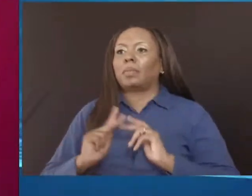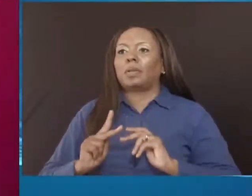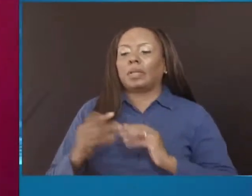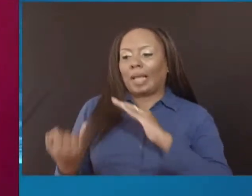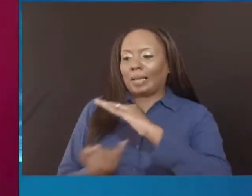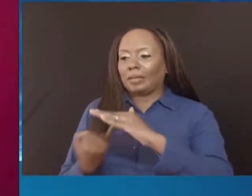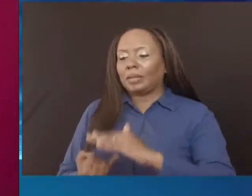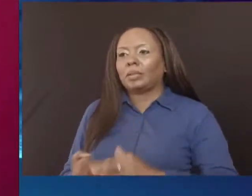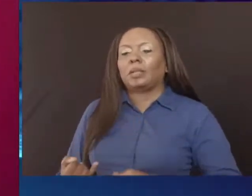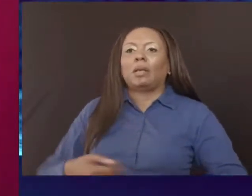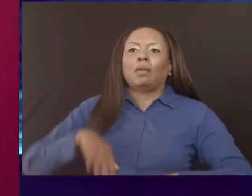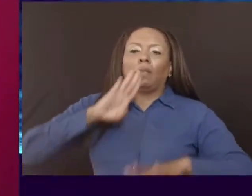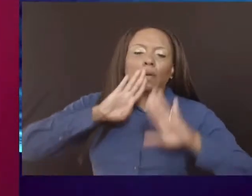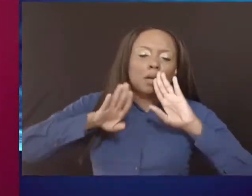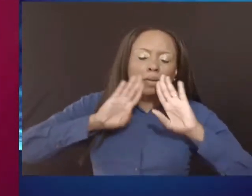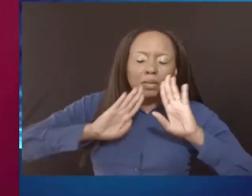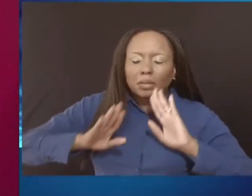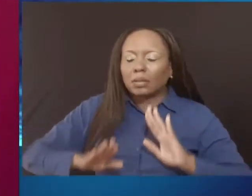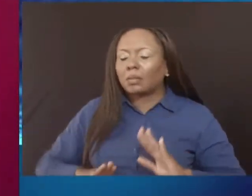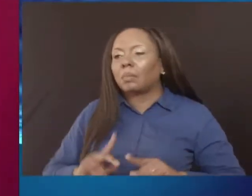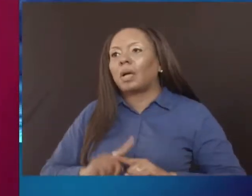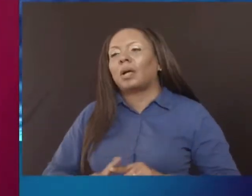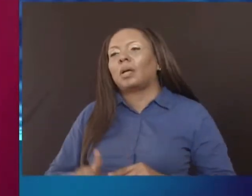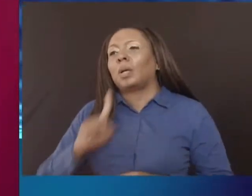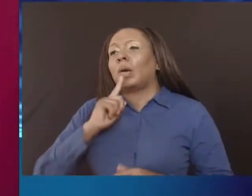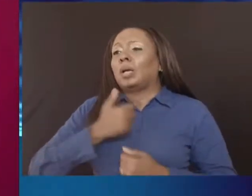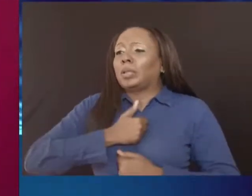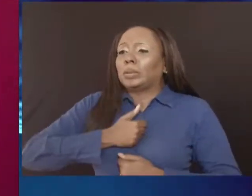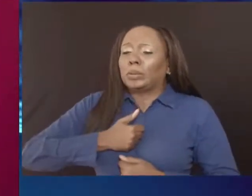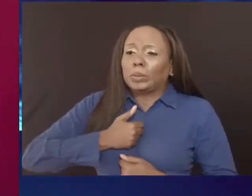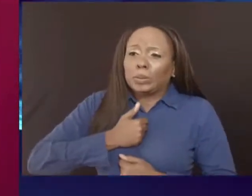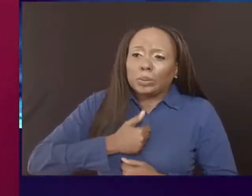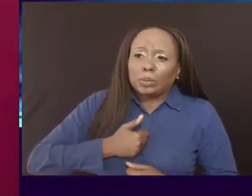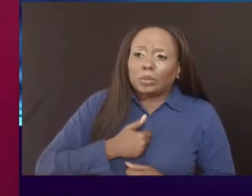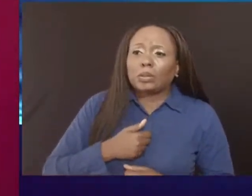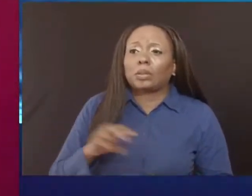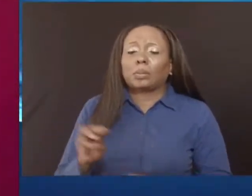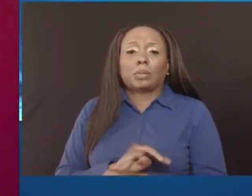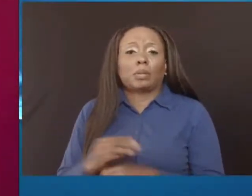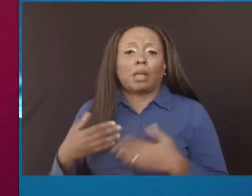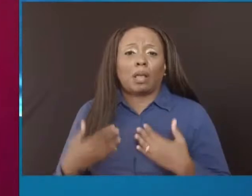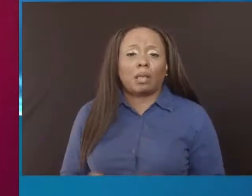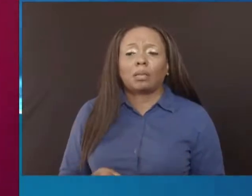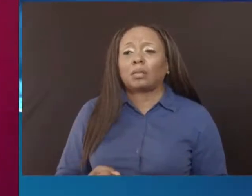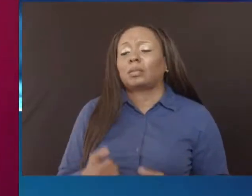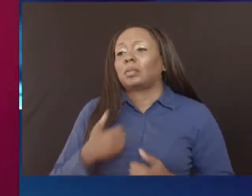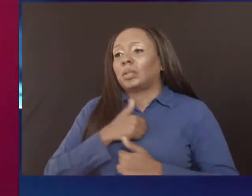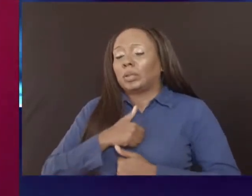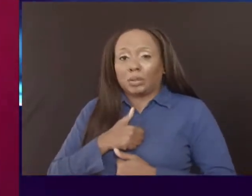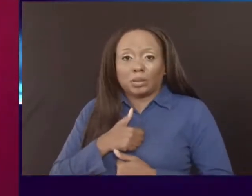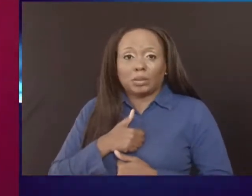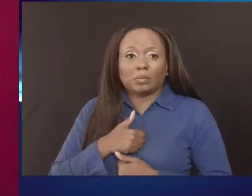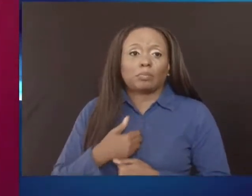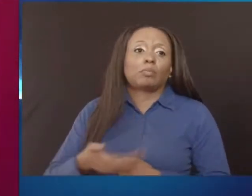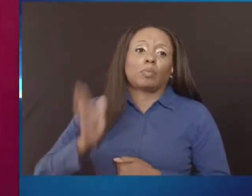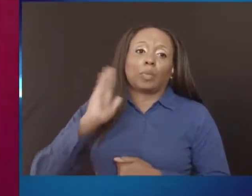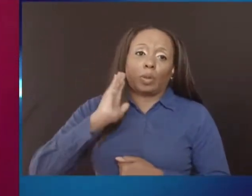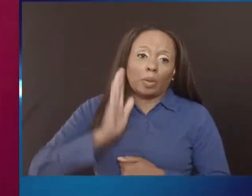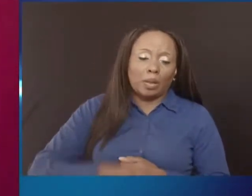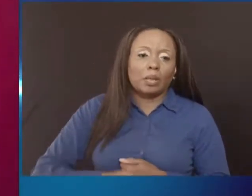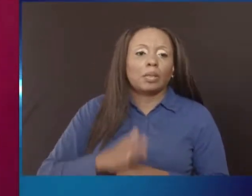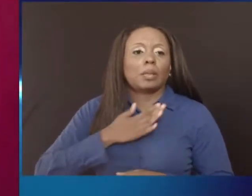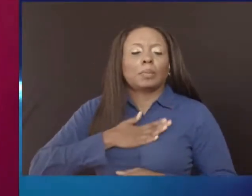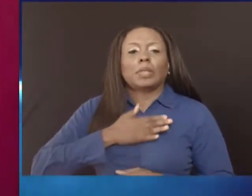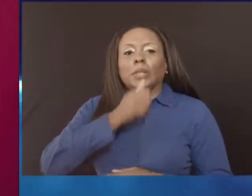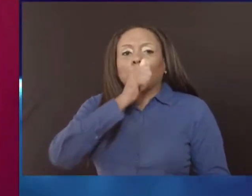isolation. So we deeply apologize on behalf of the Ministry of Health and Wellness, but we will get to you. You have to